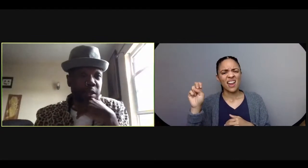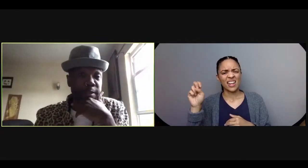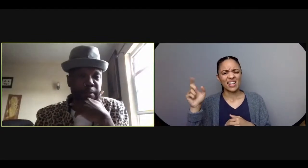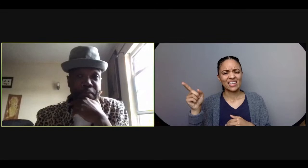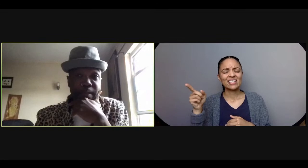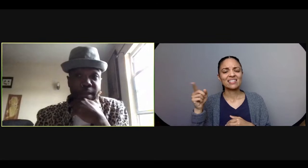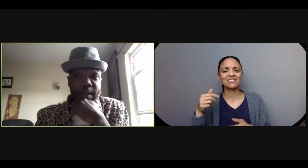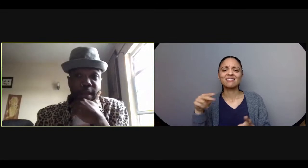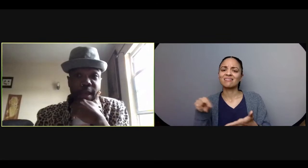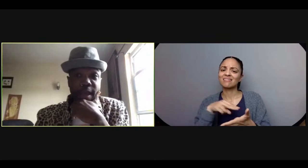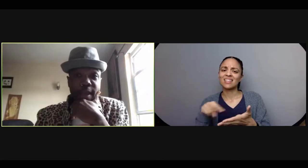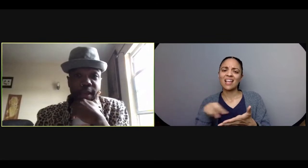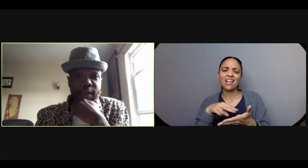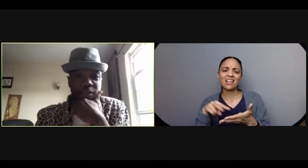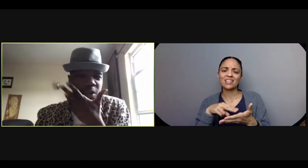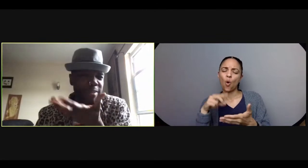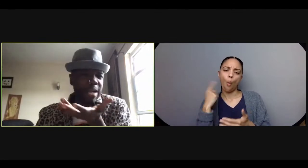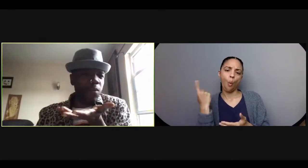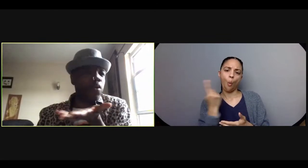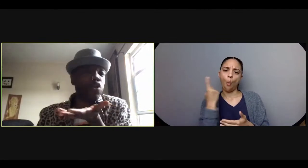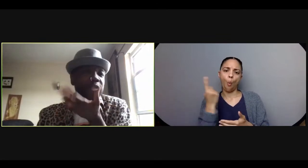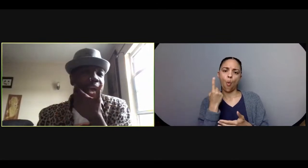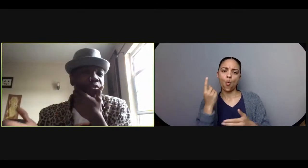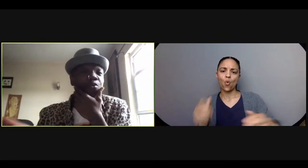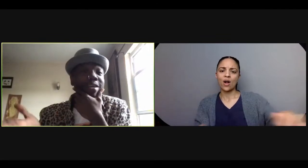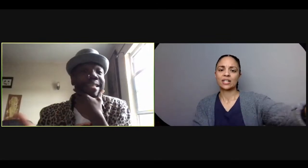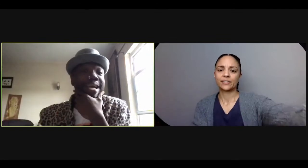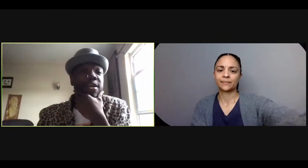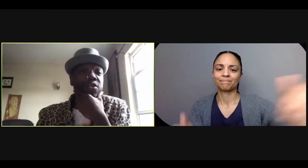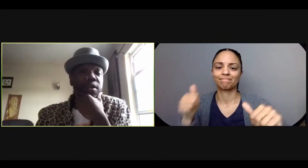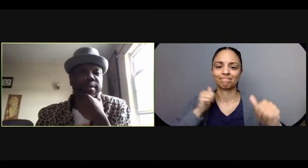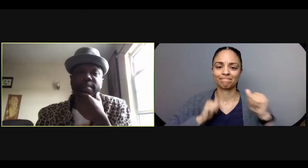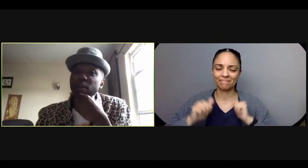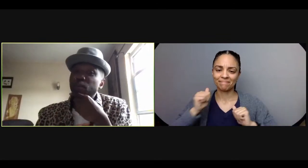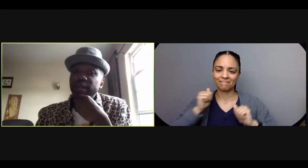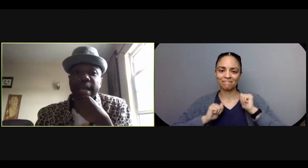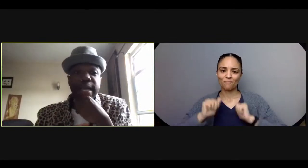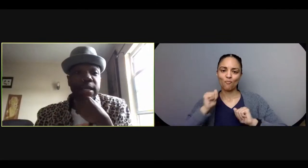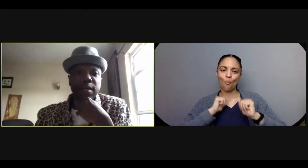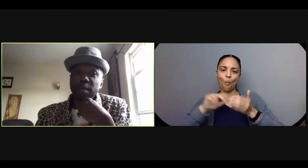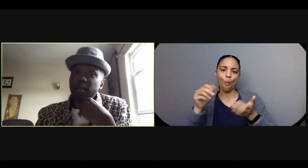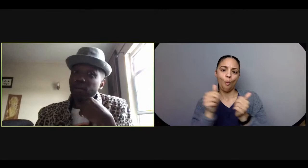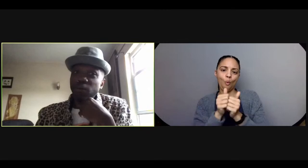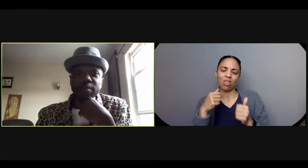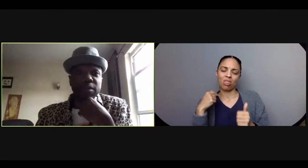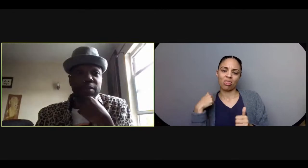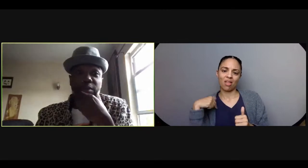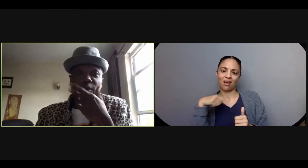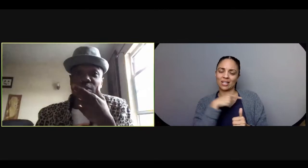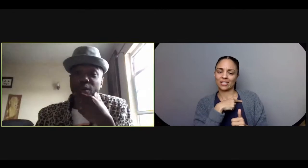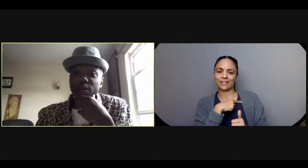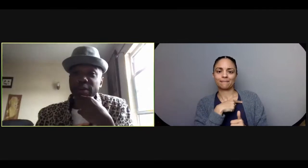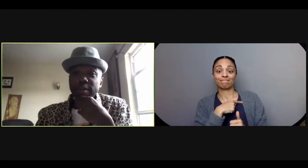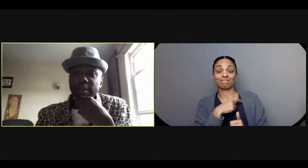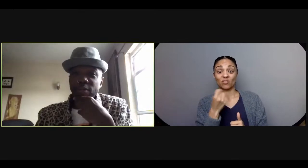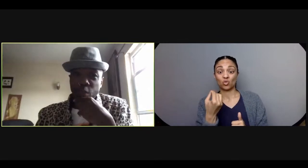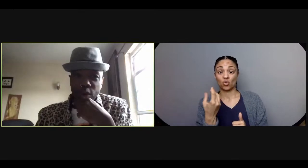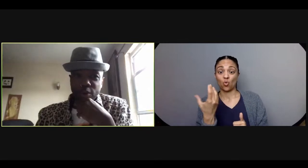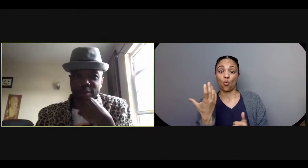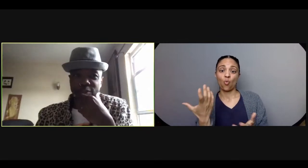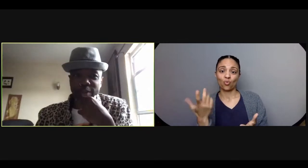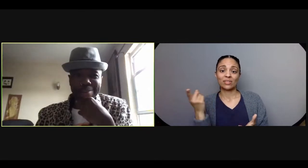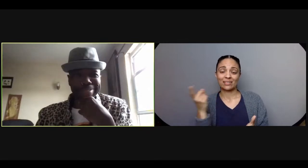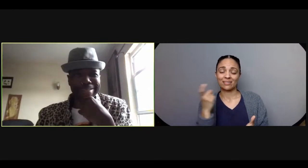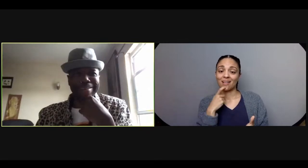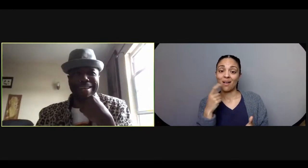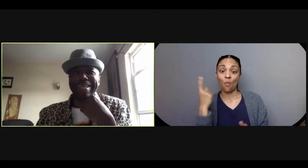us. And so it was like we were used to having Rennie there. So he was like, man, one day we're going to be, you know, touring the world and doing. And